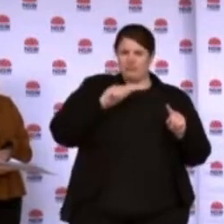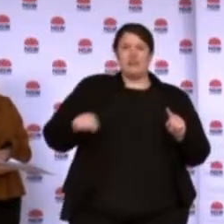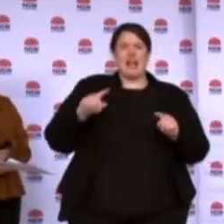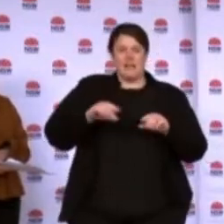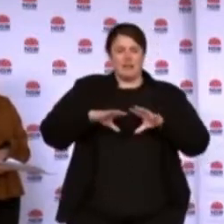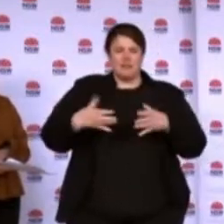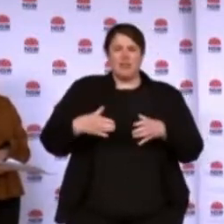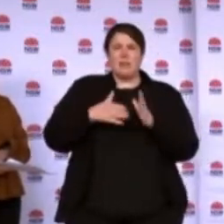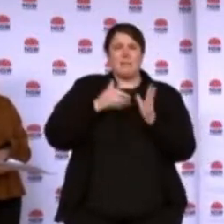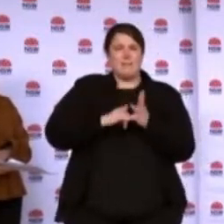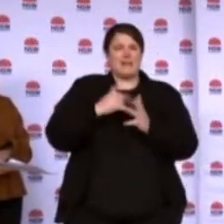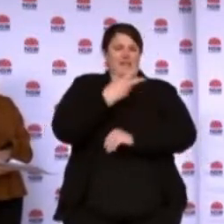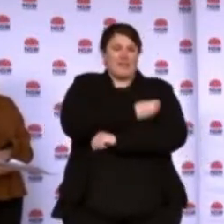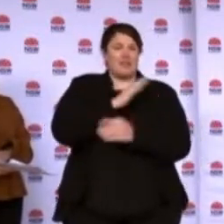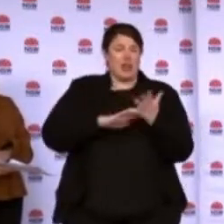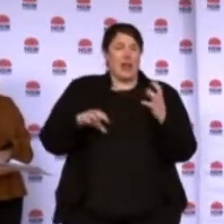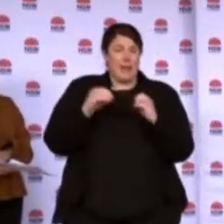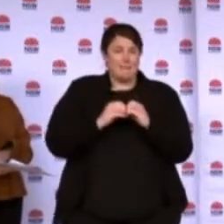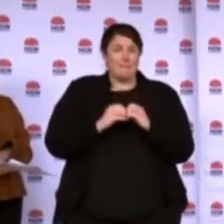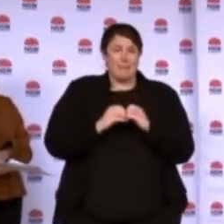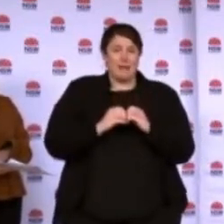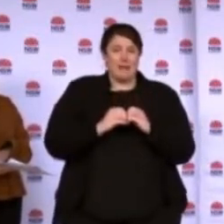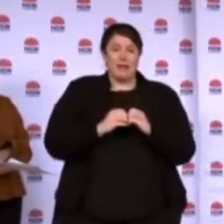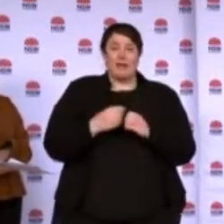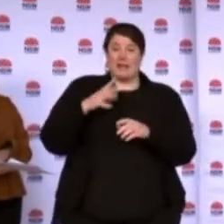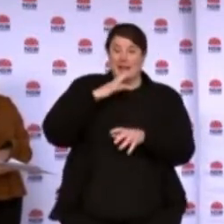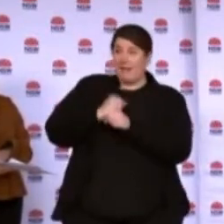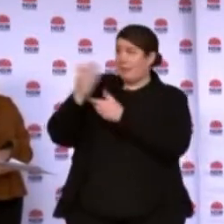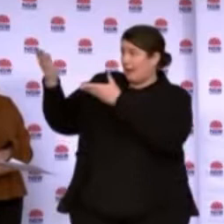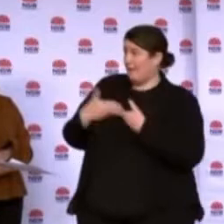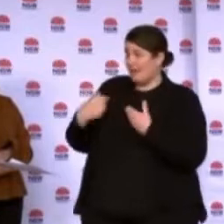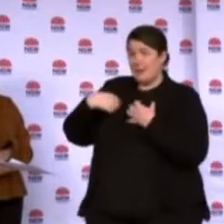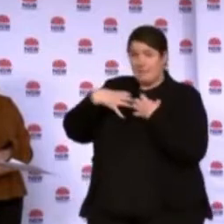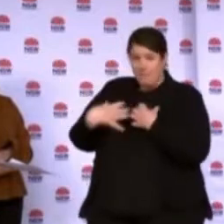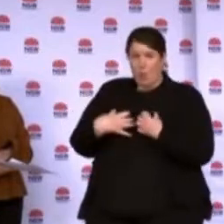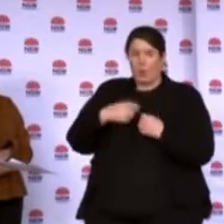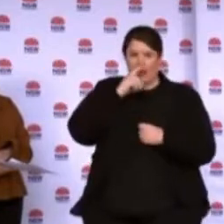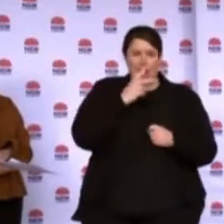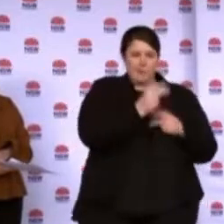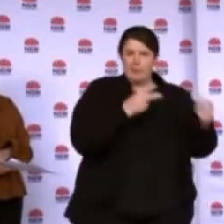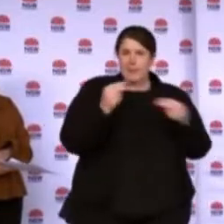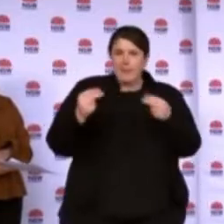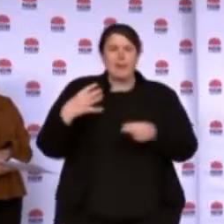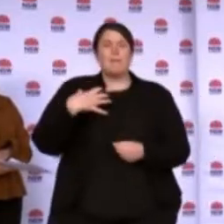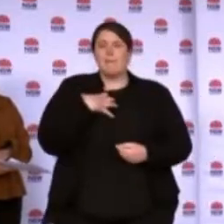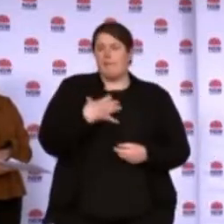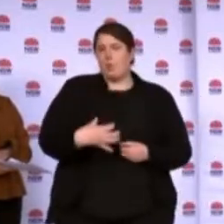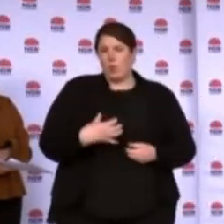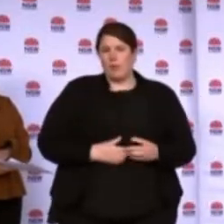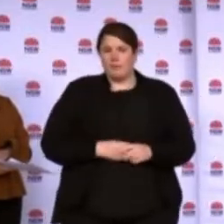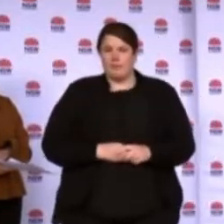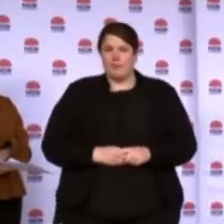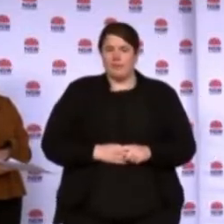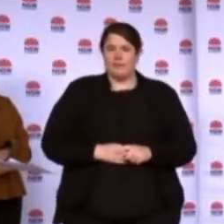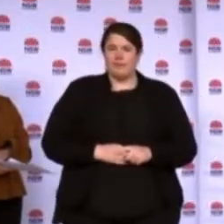for people to access the vaccine, and of course the more doses we get, the more doses we'll get out the door. I'm pleased to say the New South Wales health capacity on